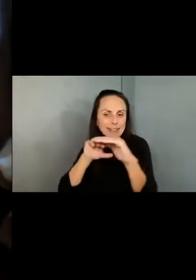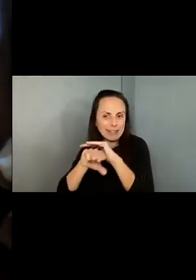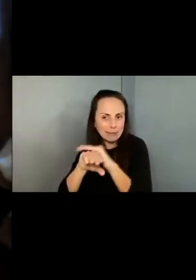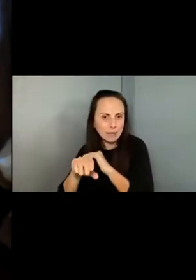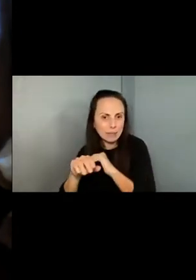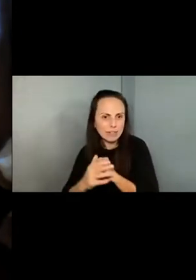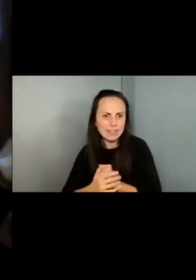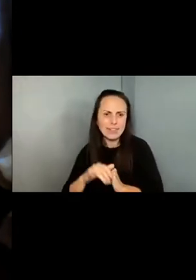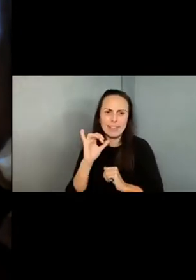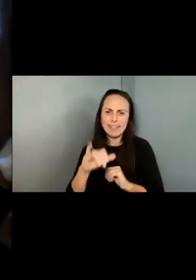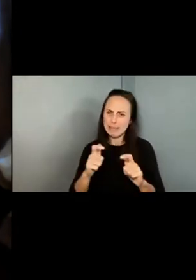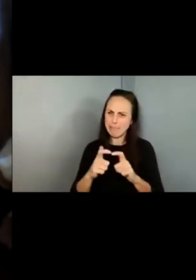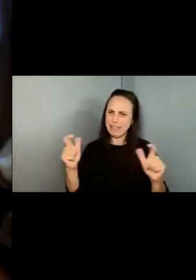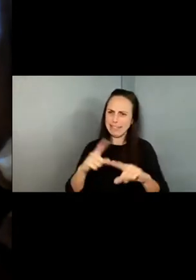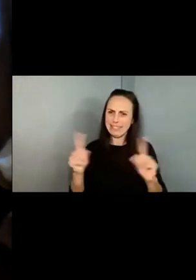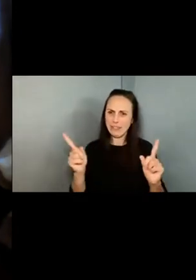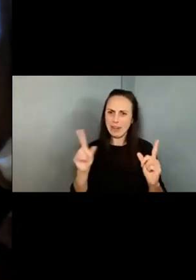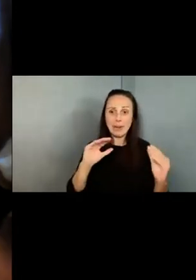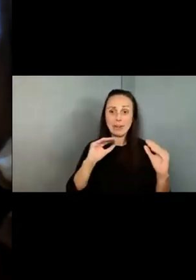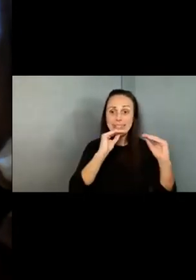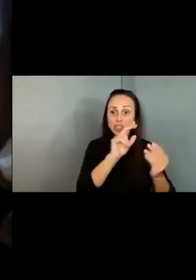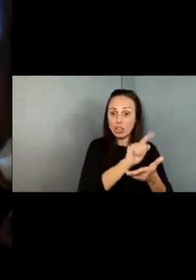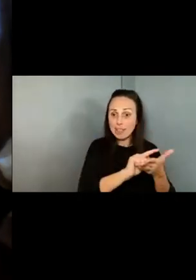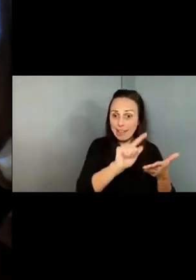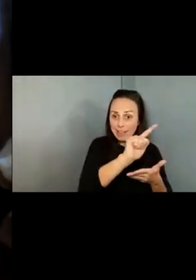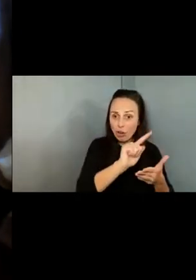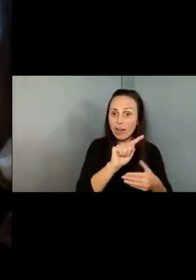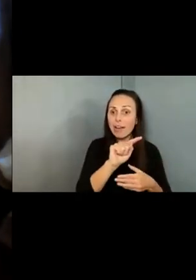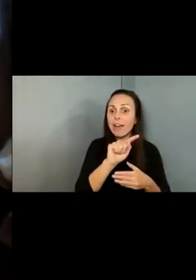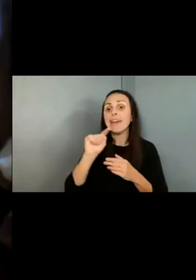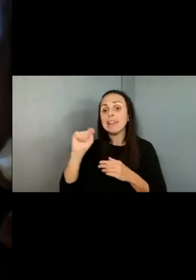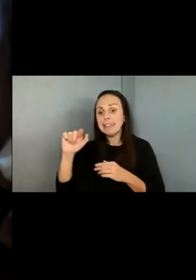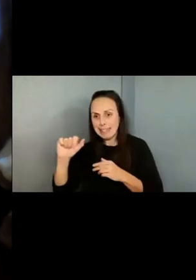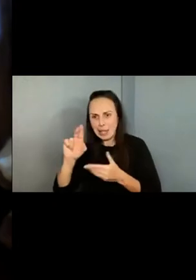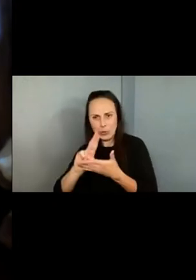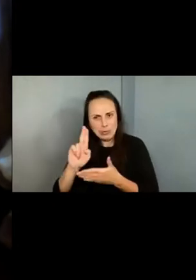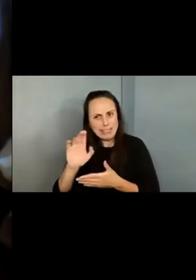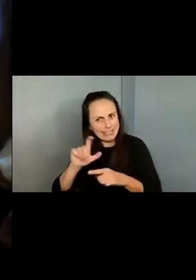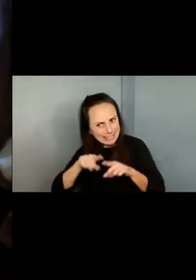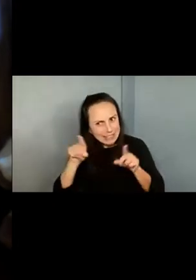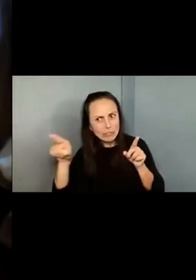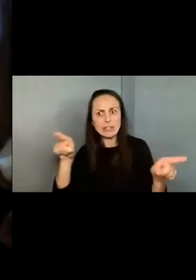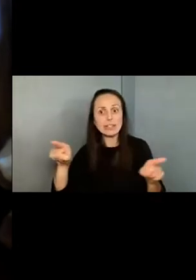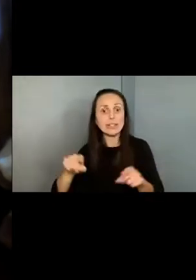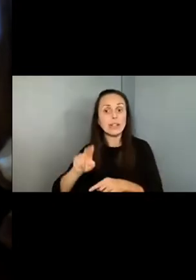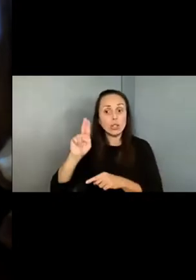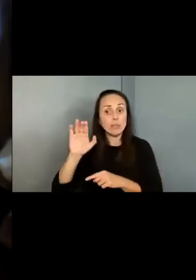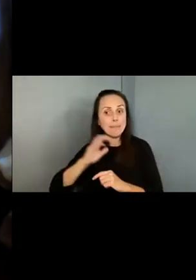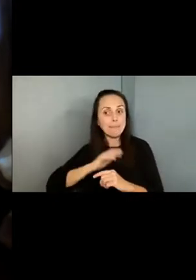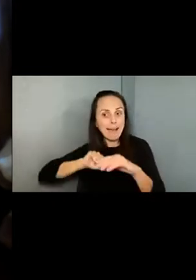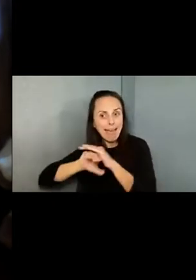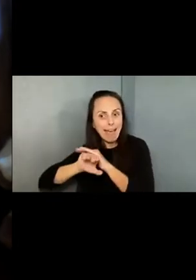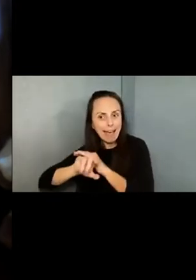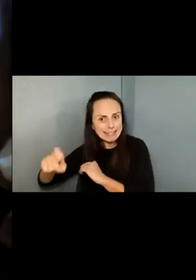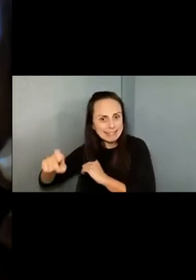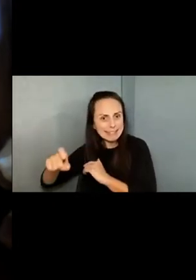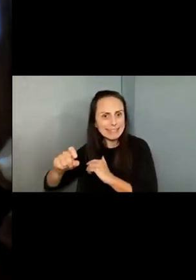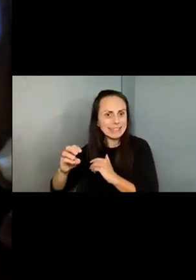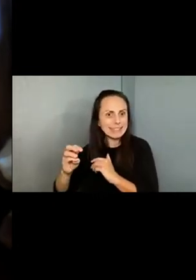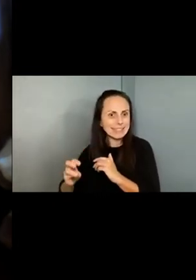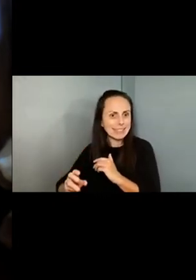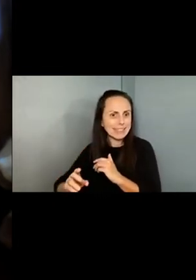has been a major difference between teaching at Langara and TAing at UBC. At UBC, my access needs have been consistently framed